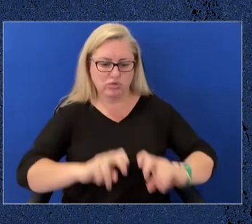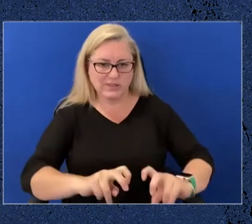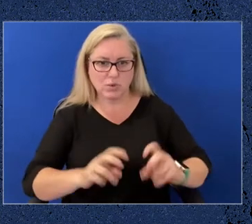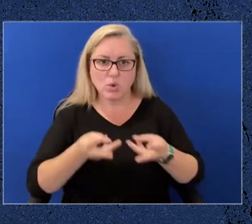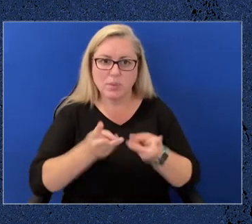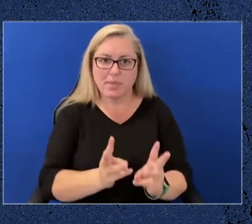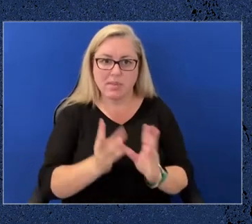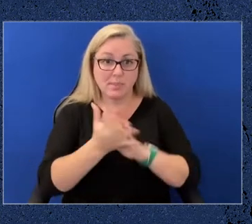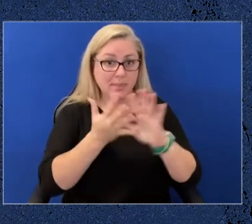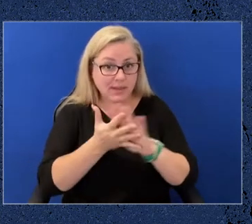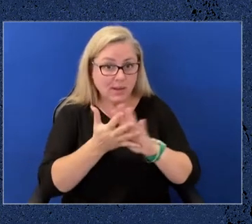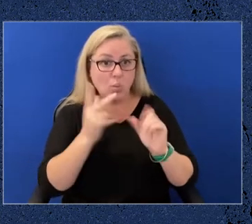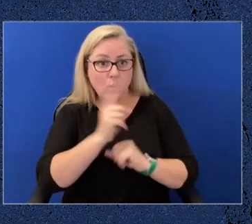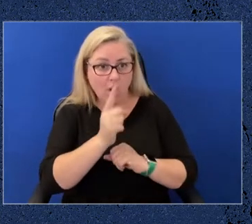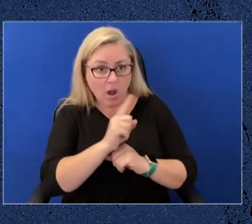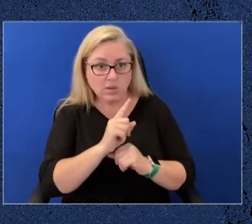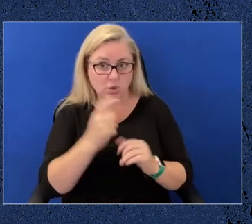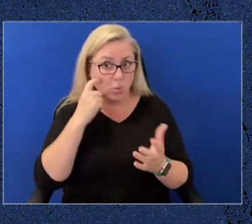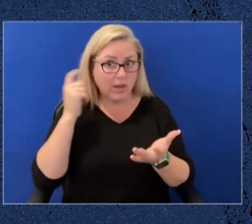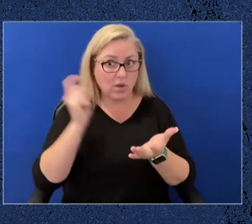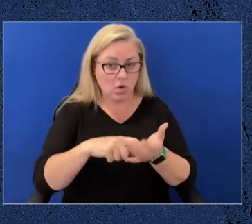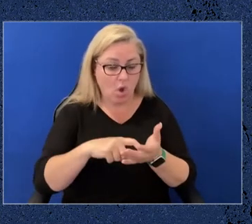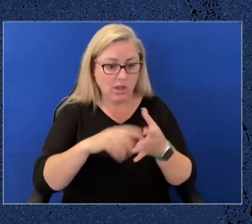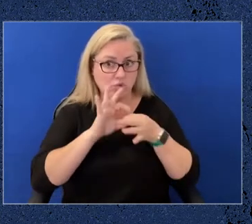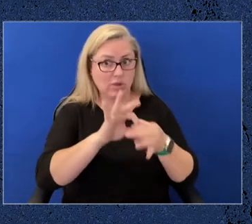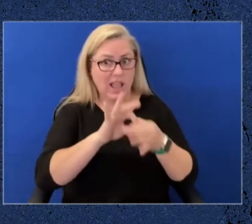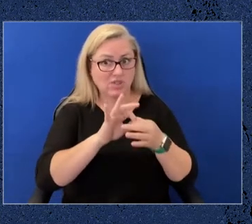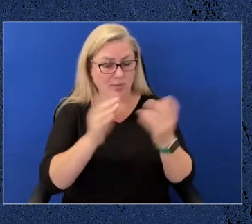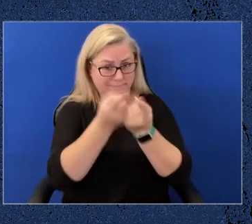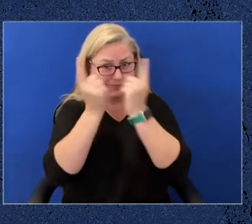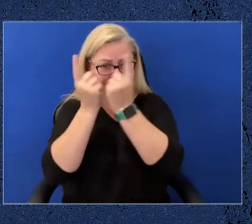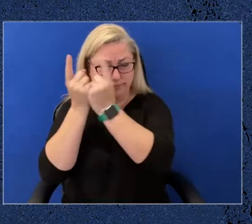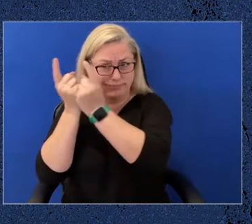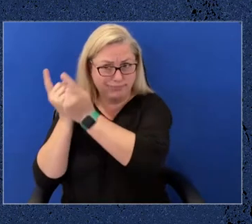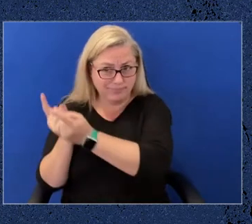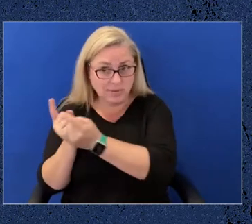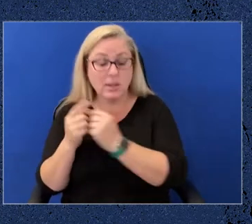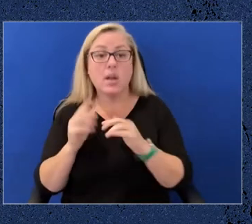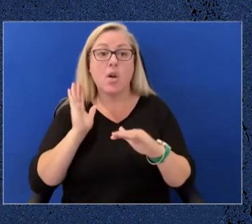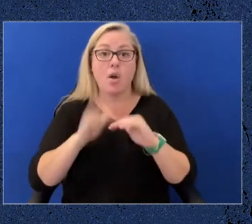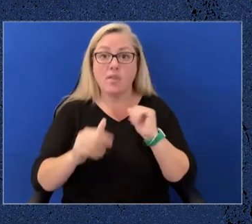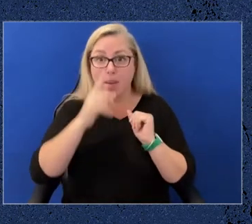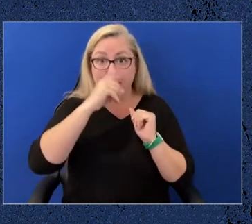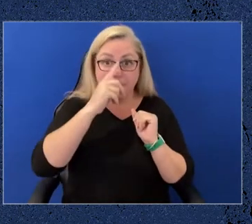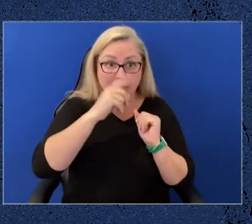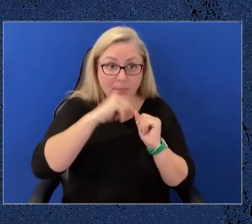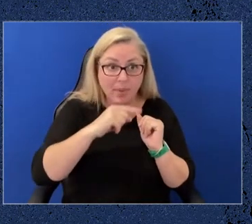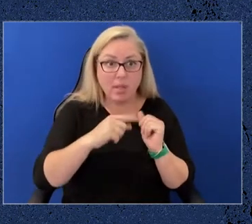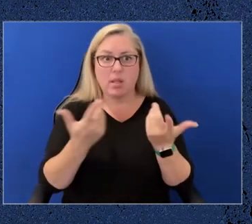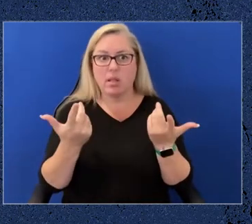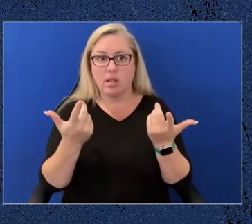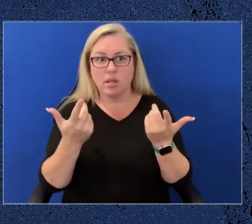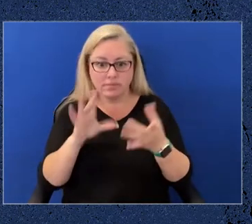you acknowledging there's a whole range of relationships that get you to where you are. So it's relationships with people, more than human,